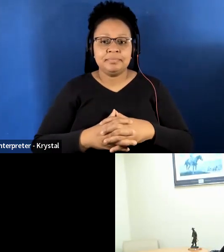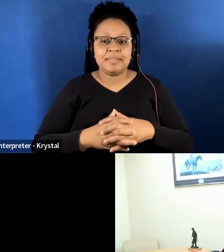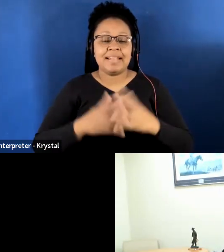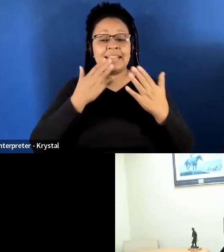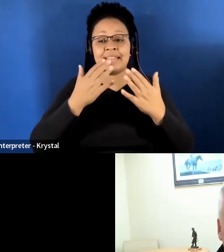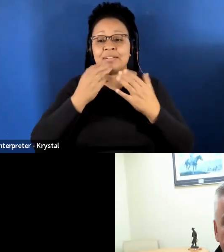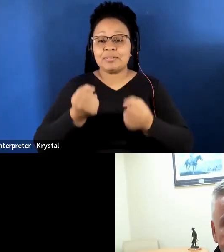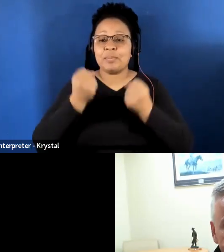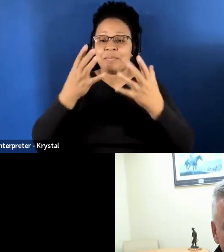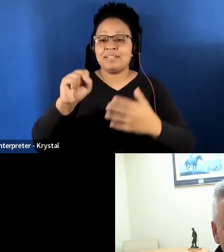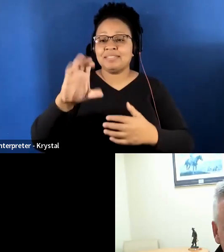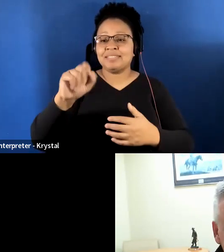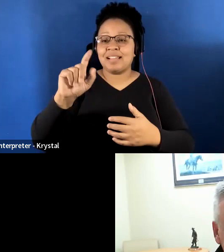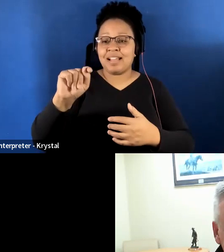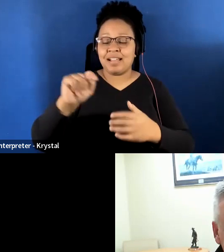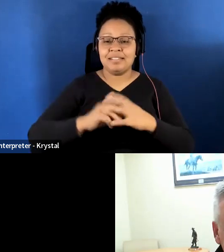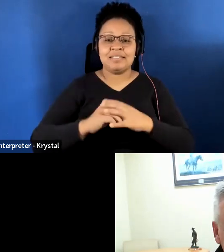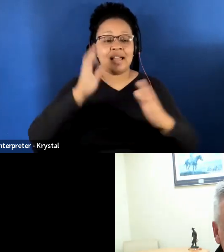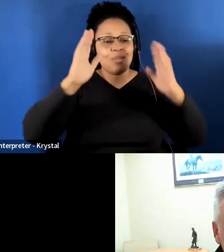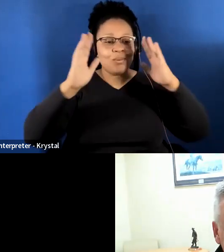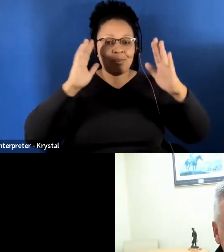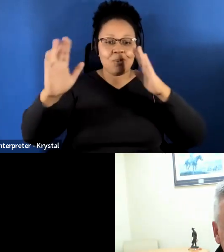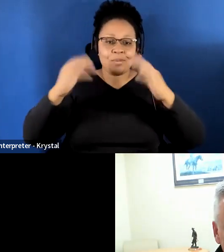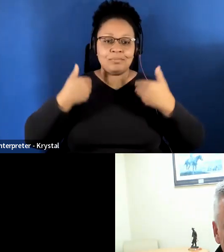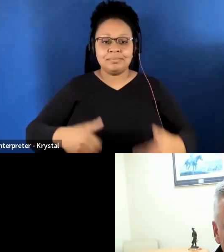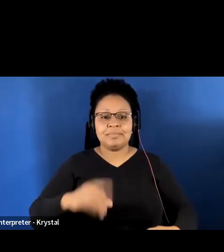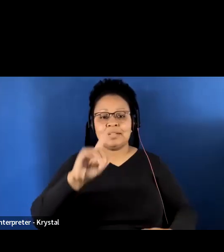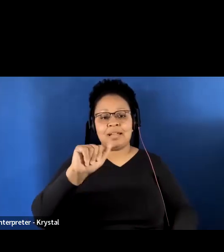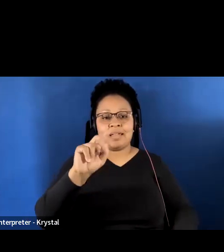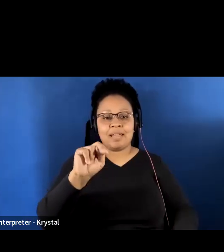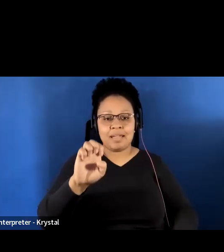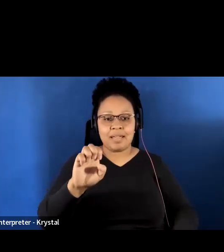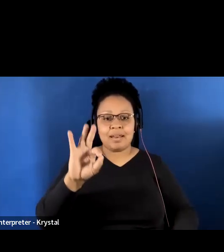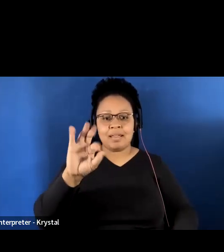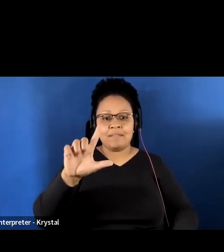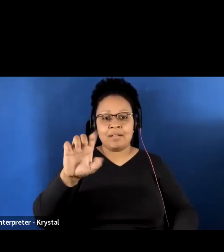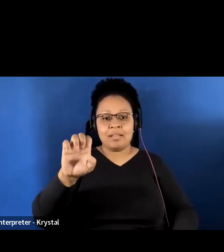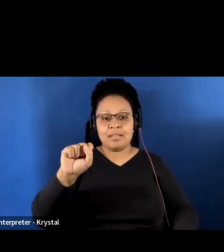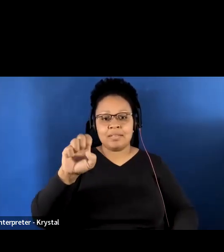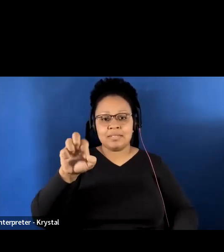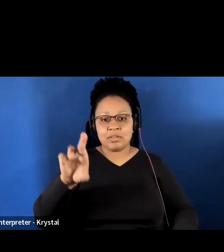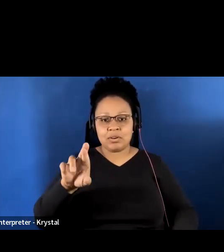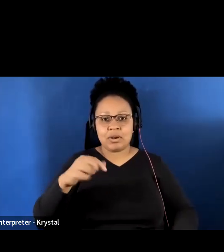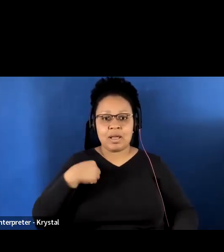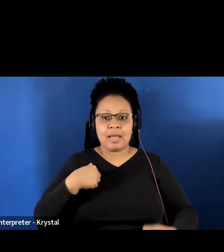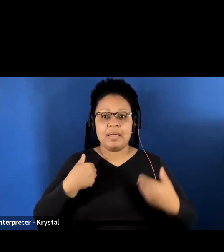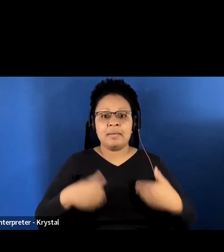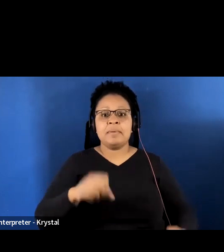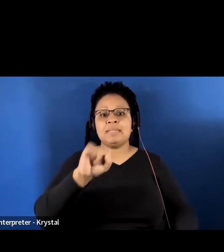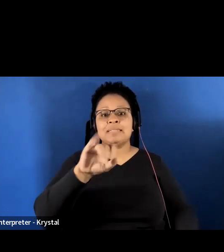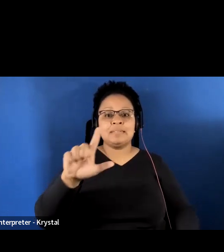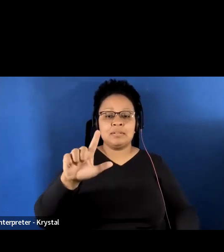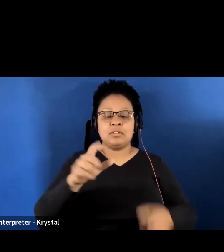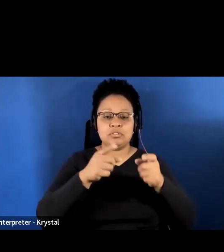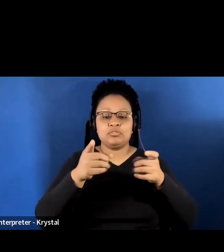Thanks so much, Scott. Hi, everyone. My name is Diane Fleeser. I am a CIL director